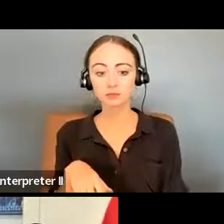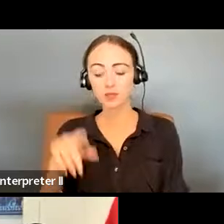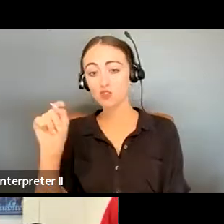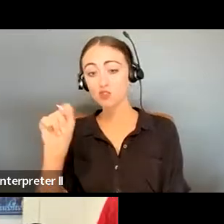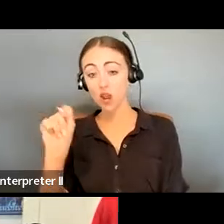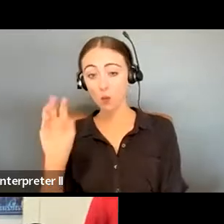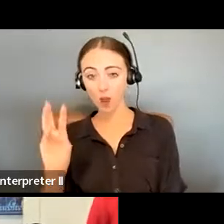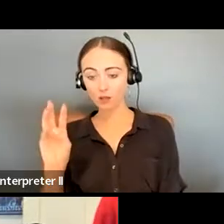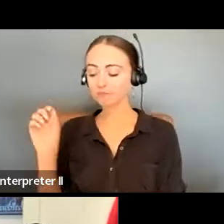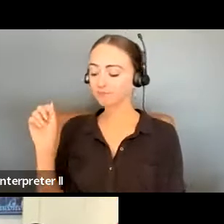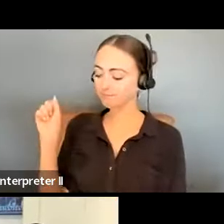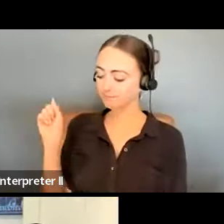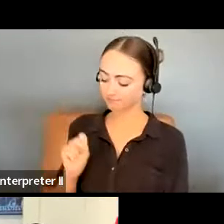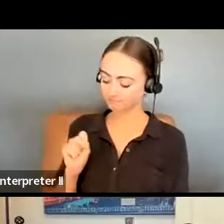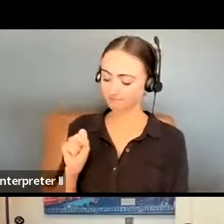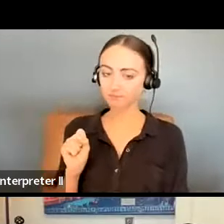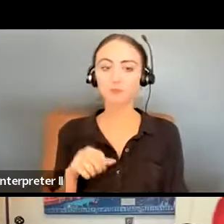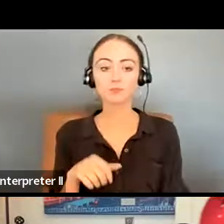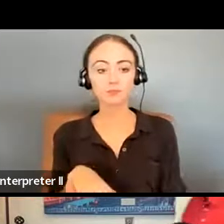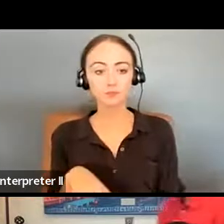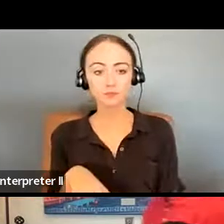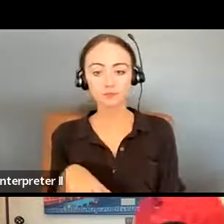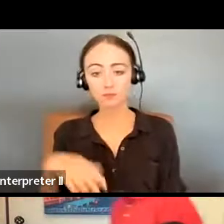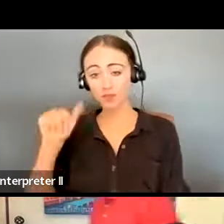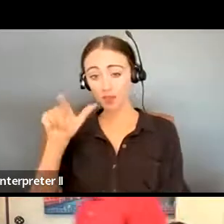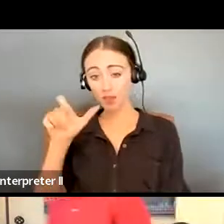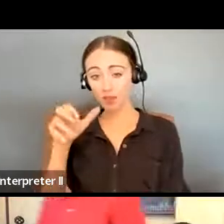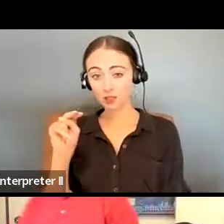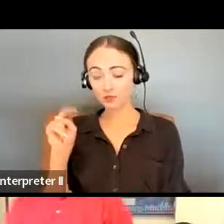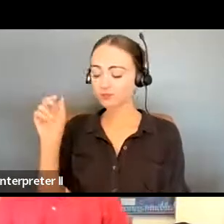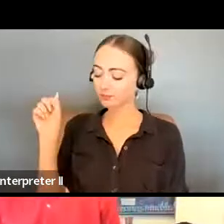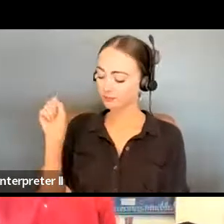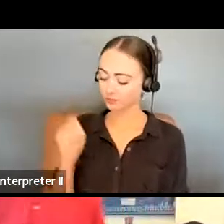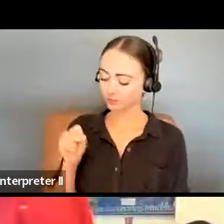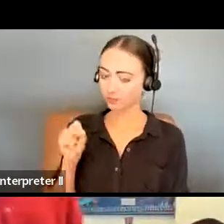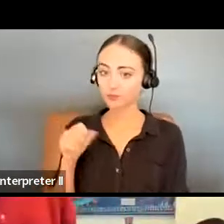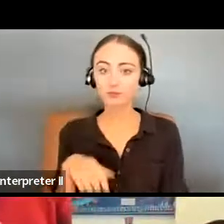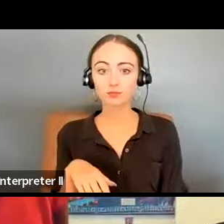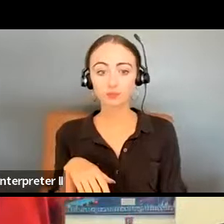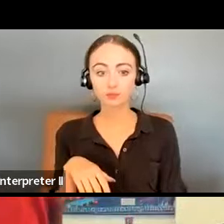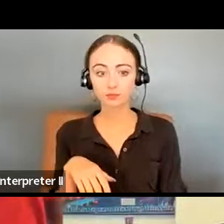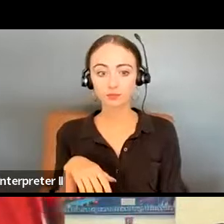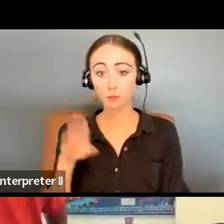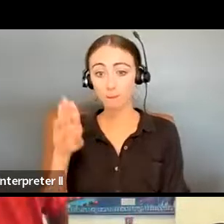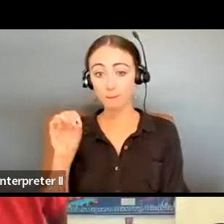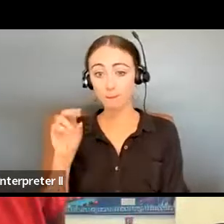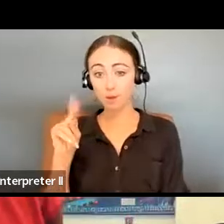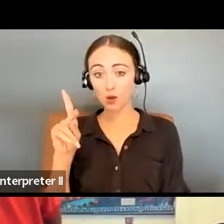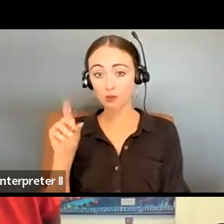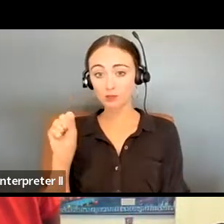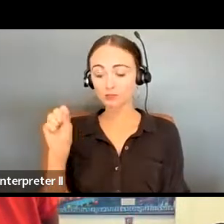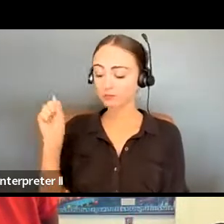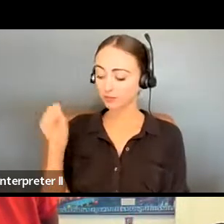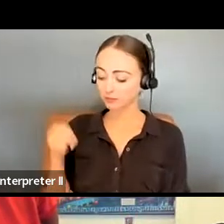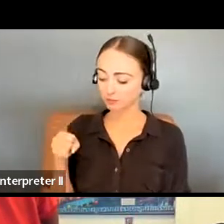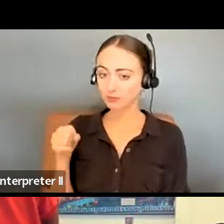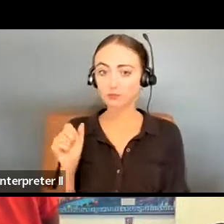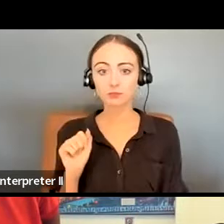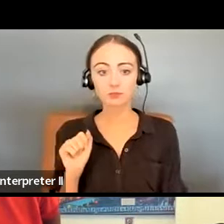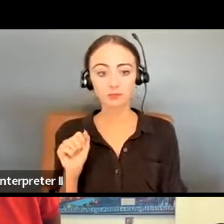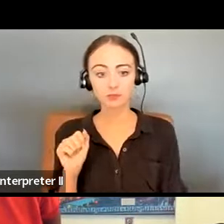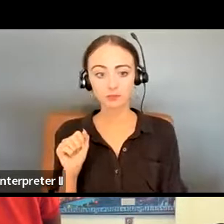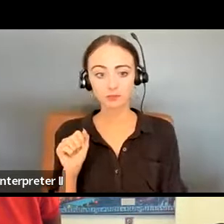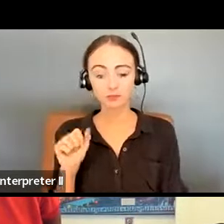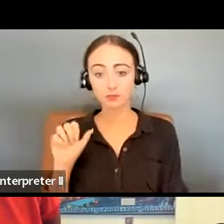White. Yes. Councilmember Trayon White votes yes. Councilmember Allen. Yes. Councilmember Allen votes yes. Councilmember Bonds. Yes. Councilmember Bonds votes yes.